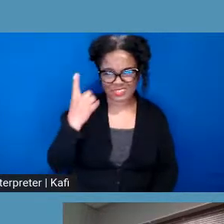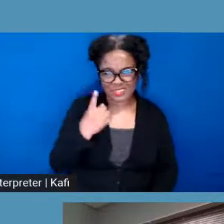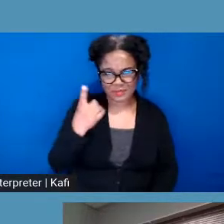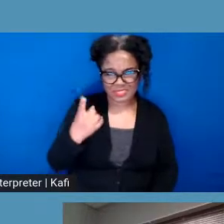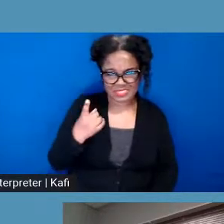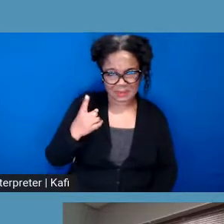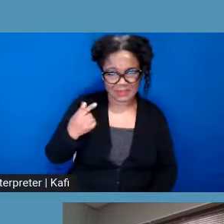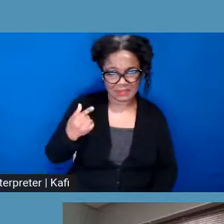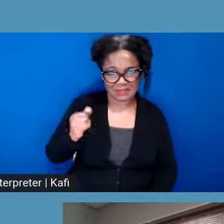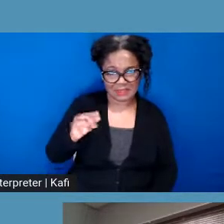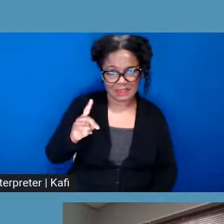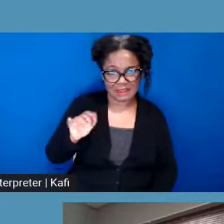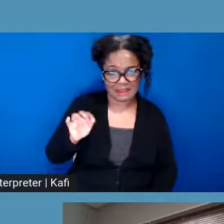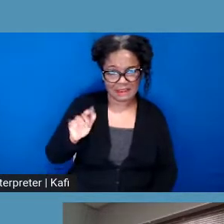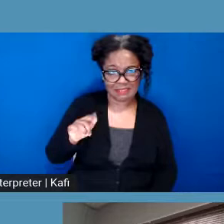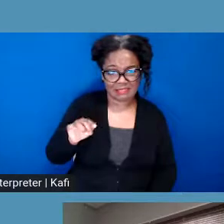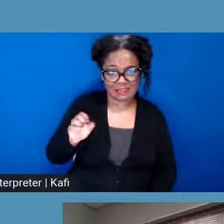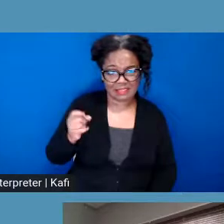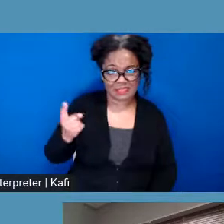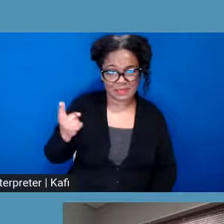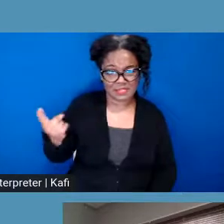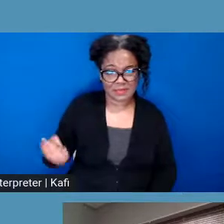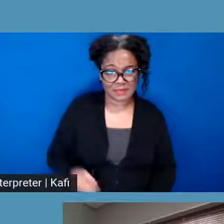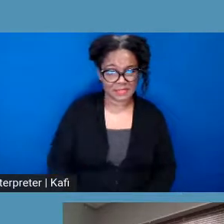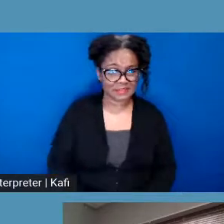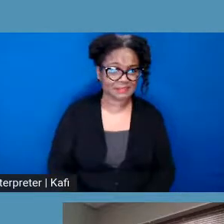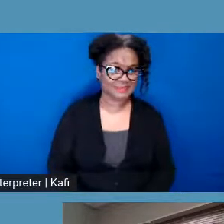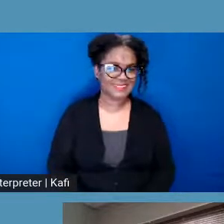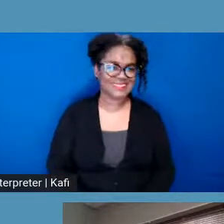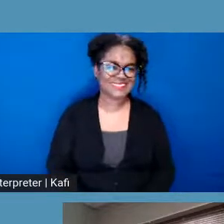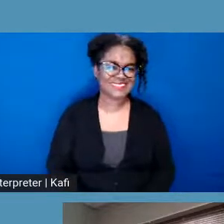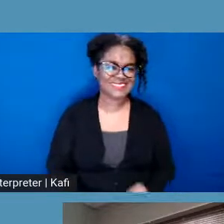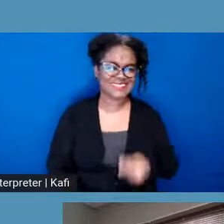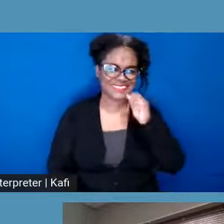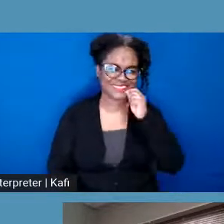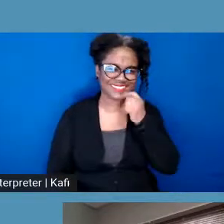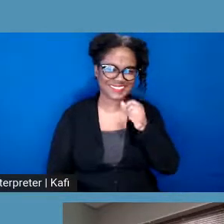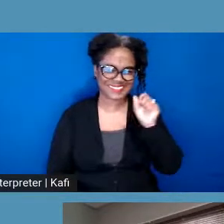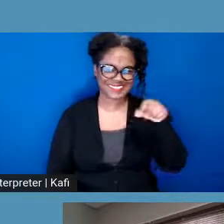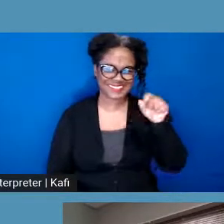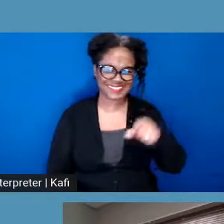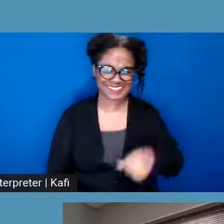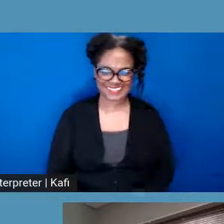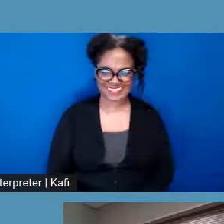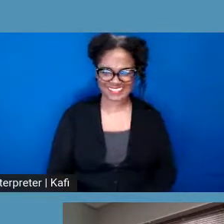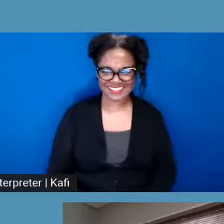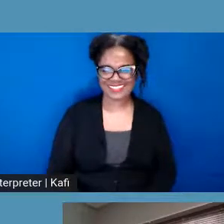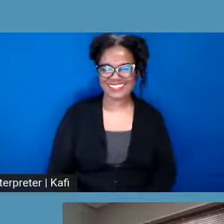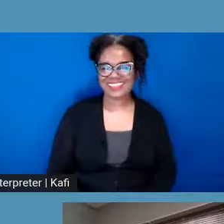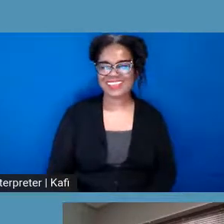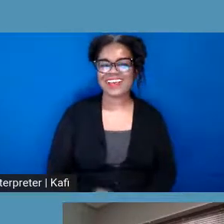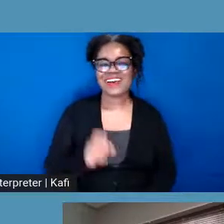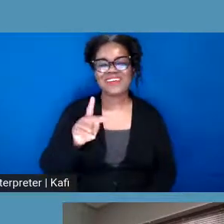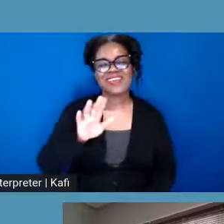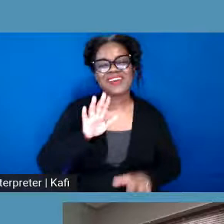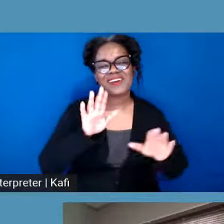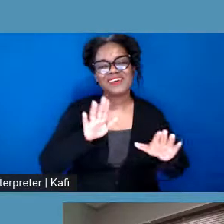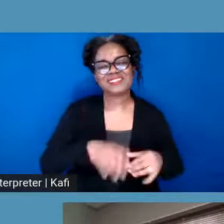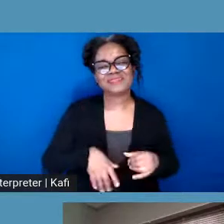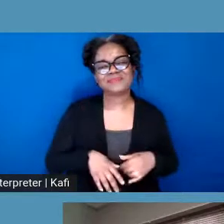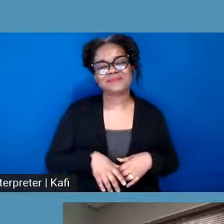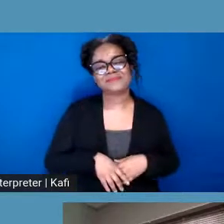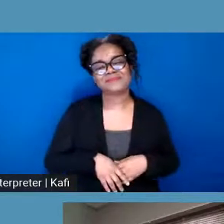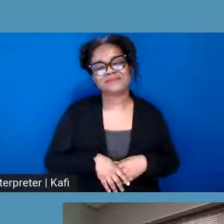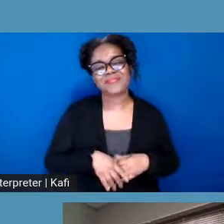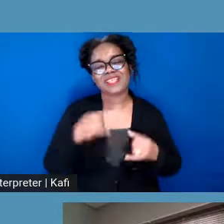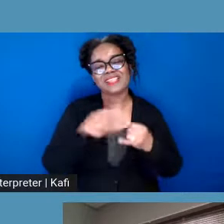something. Yeah. That's great. Okay, last question before we do some closing remarks. What